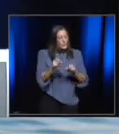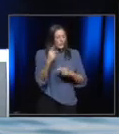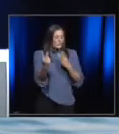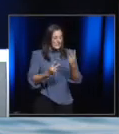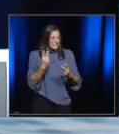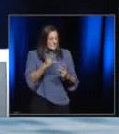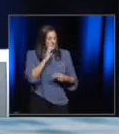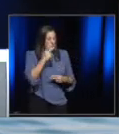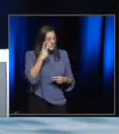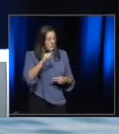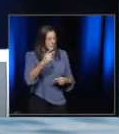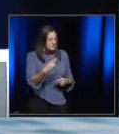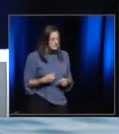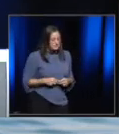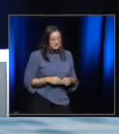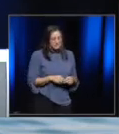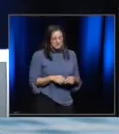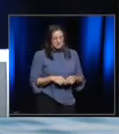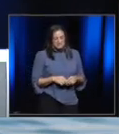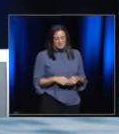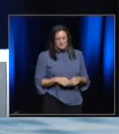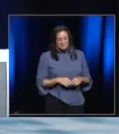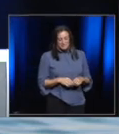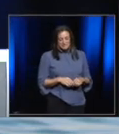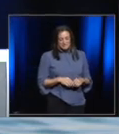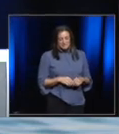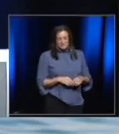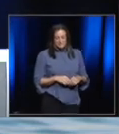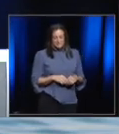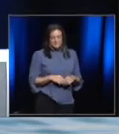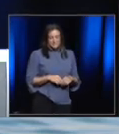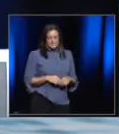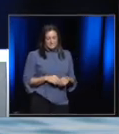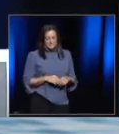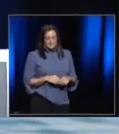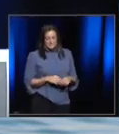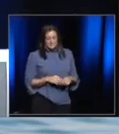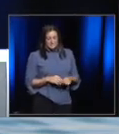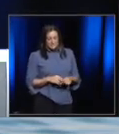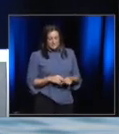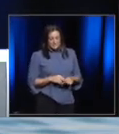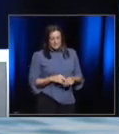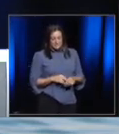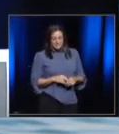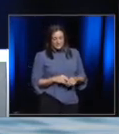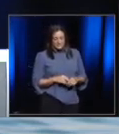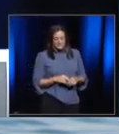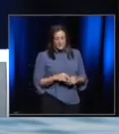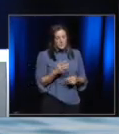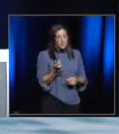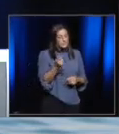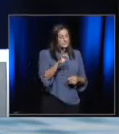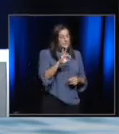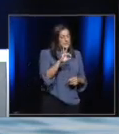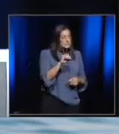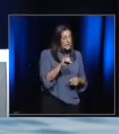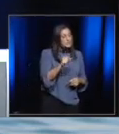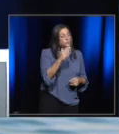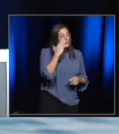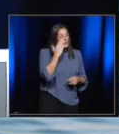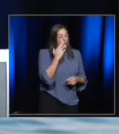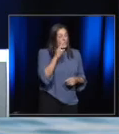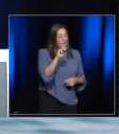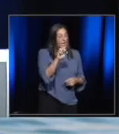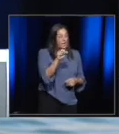get back. By the late 1990s, we knew the Māui dolphin